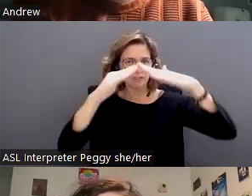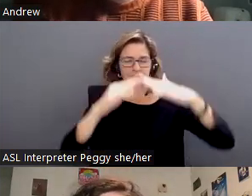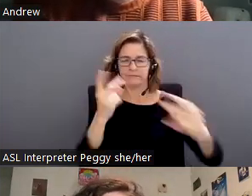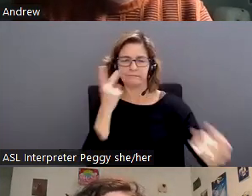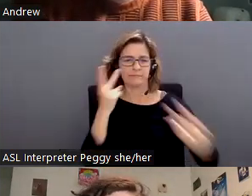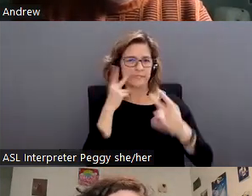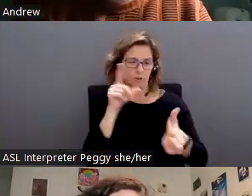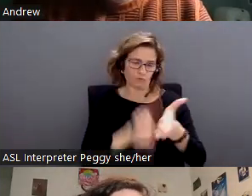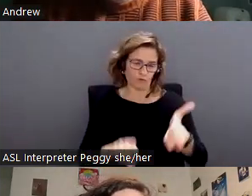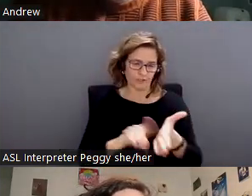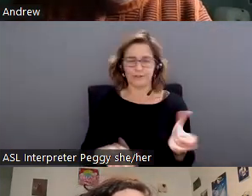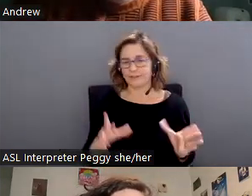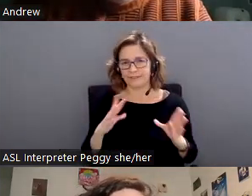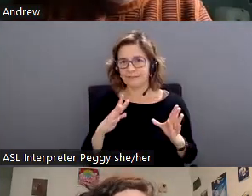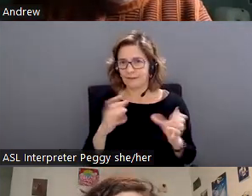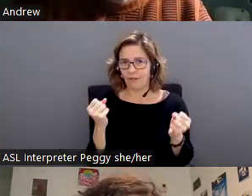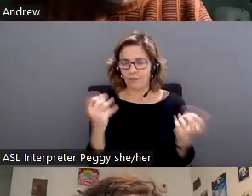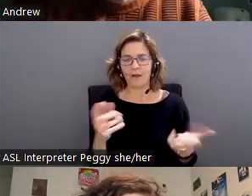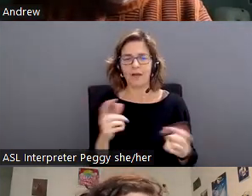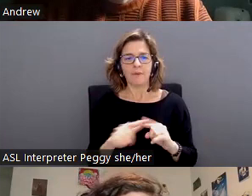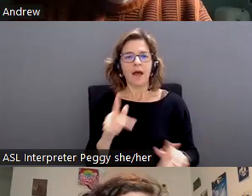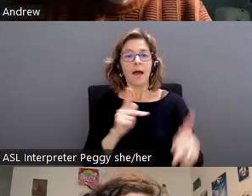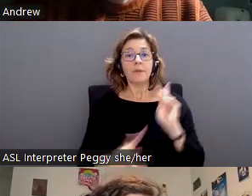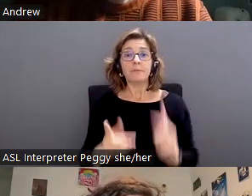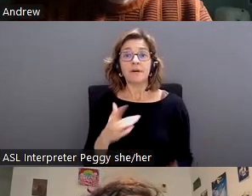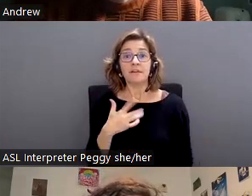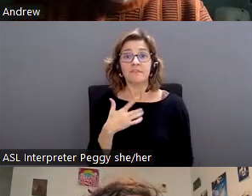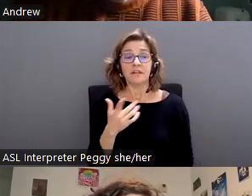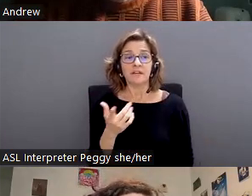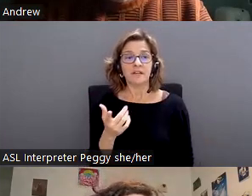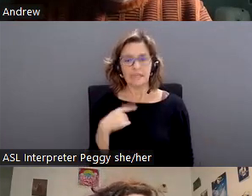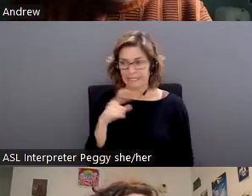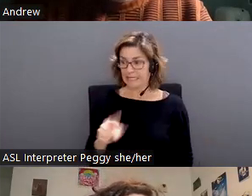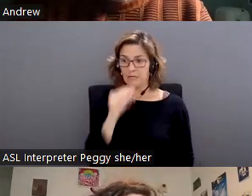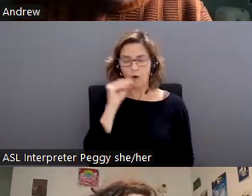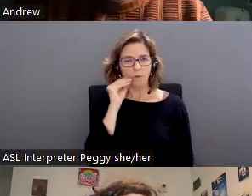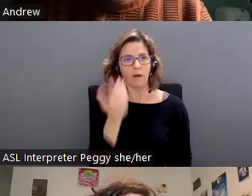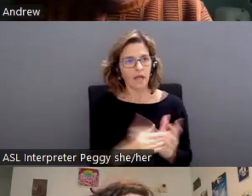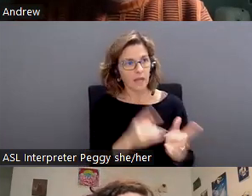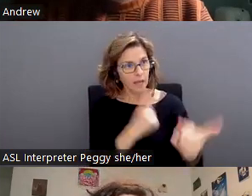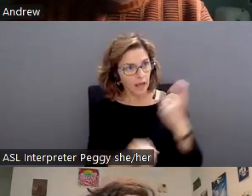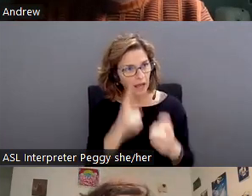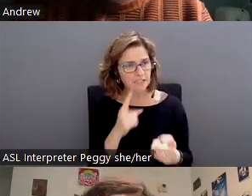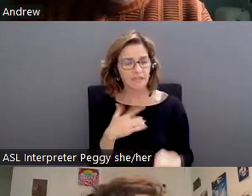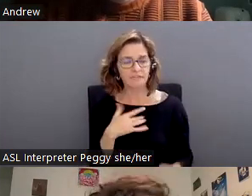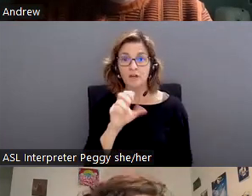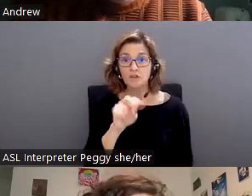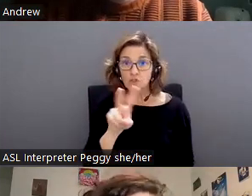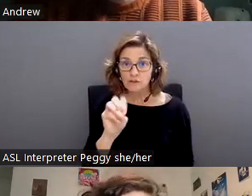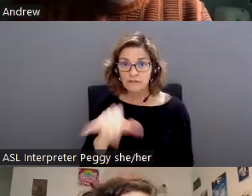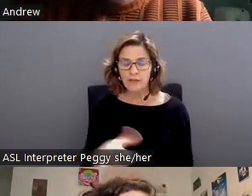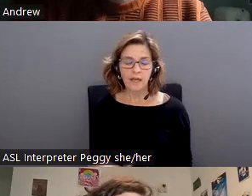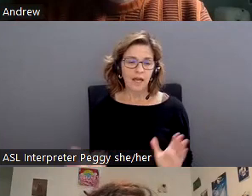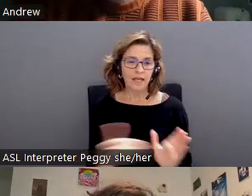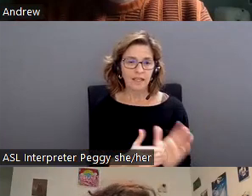that people feel really over-surveyed, that people feel like they are constantly telling, you know,